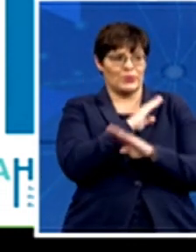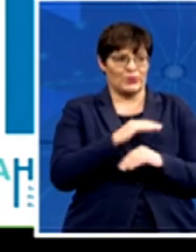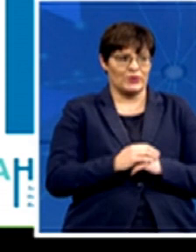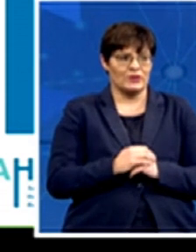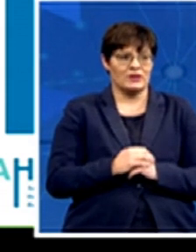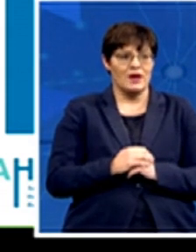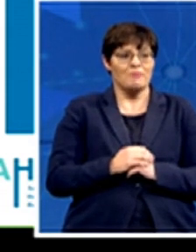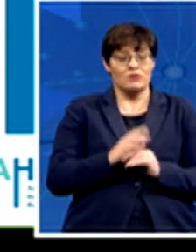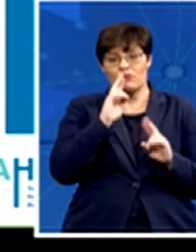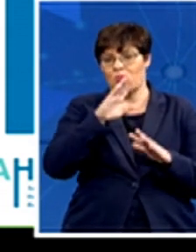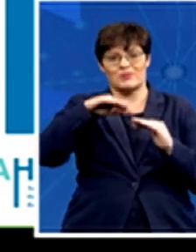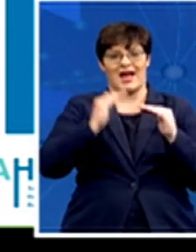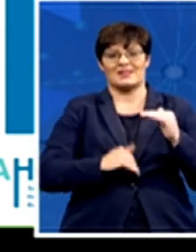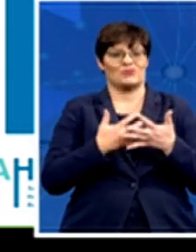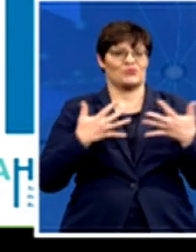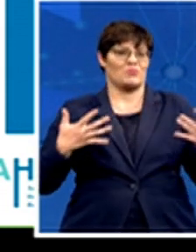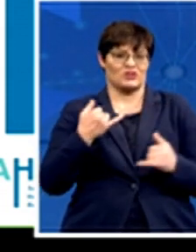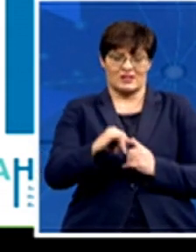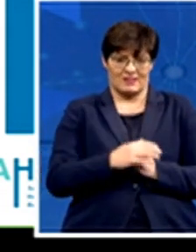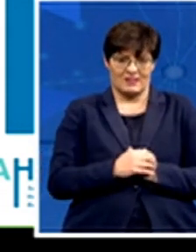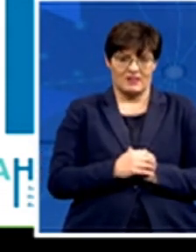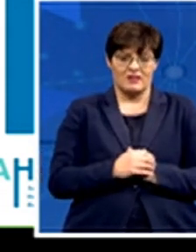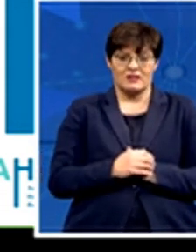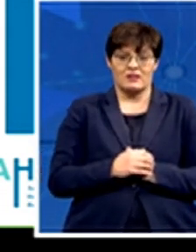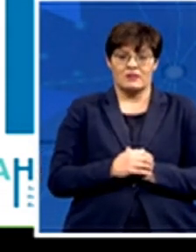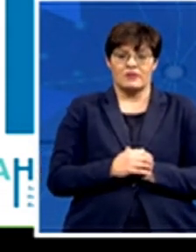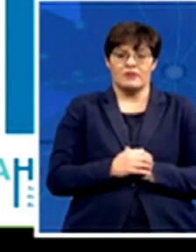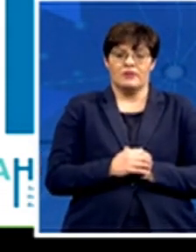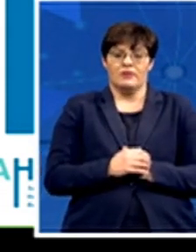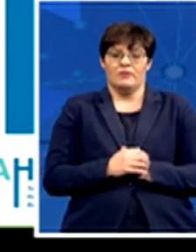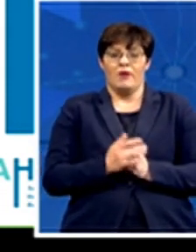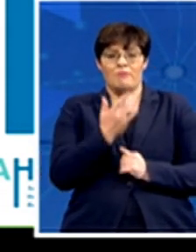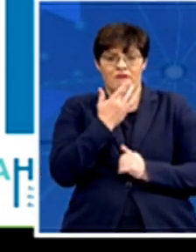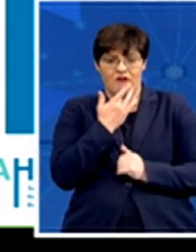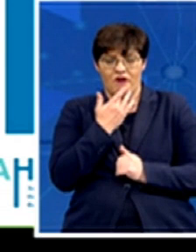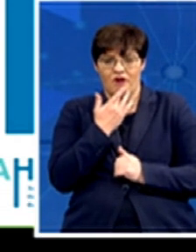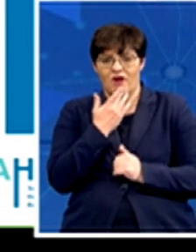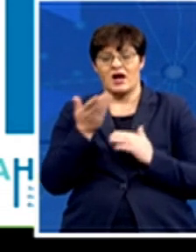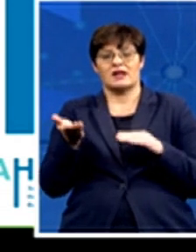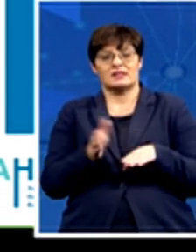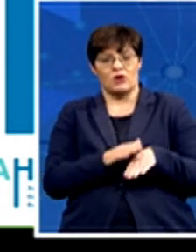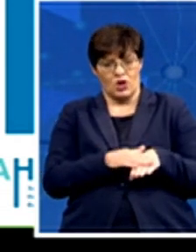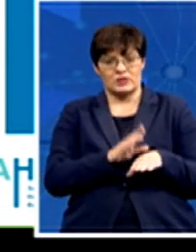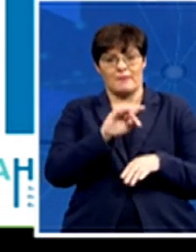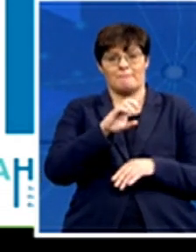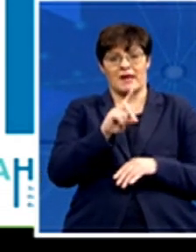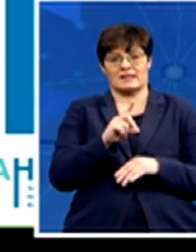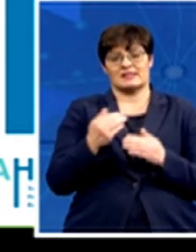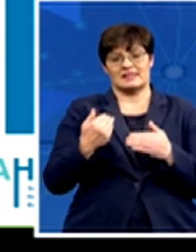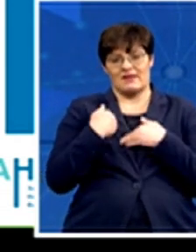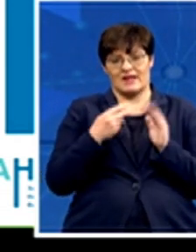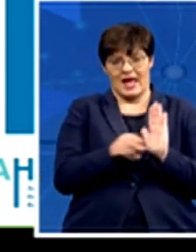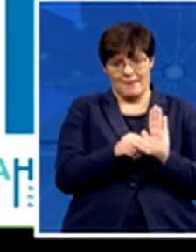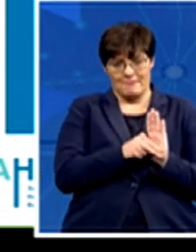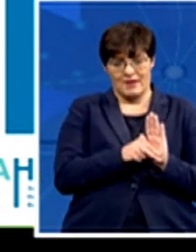would prefer that we download the Med Safety app as South Africans, and we use it not only for adverse events